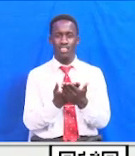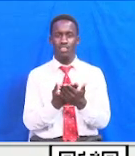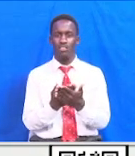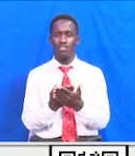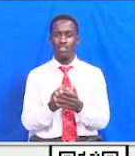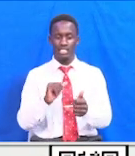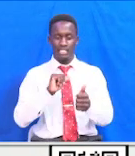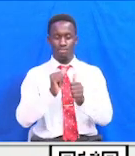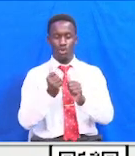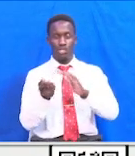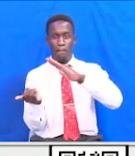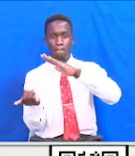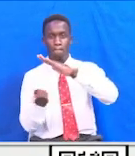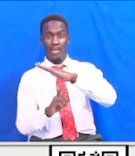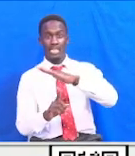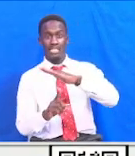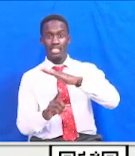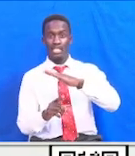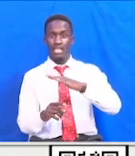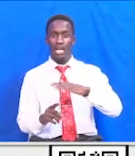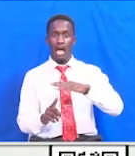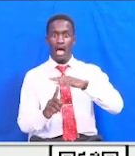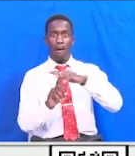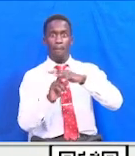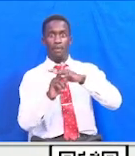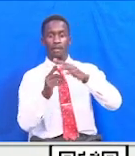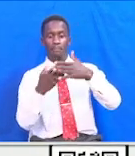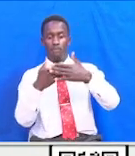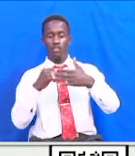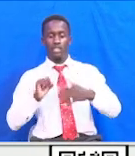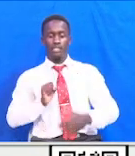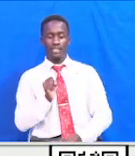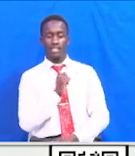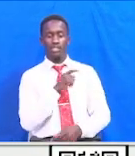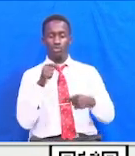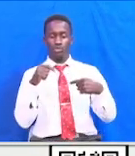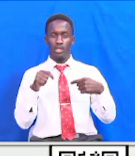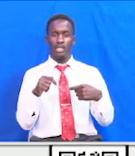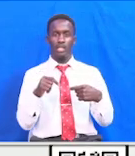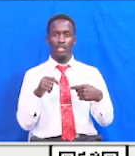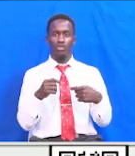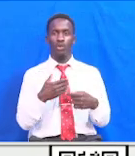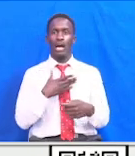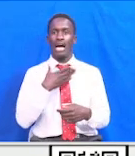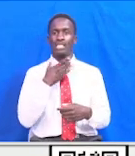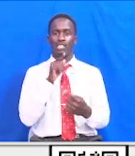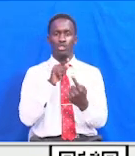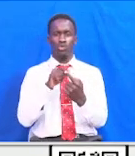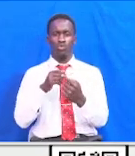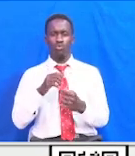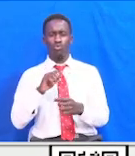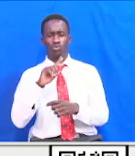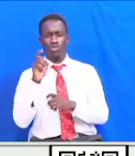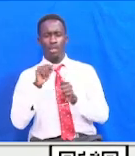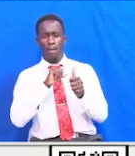Sports Cabinet Secretary Kipchumba Murkomen appeared before the Senate today to address questions on preparations for